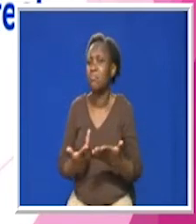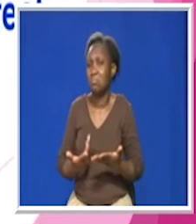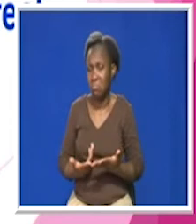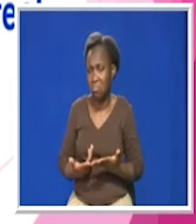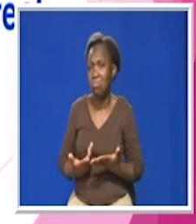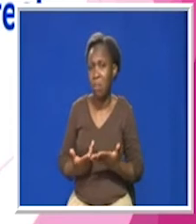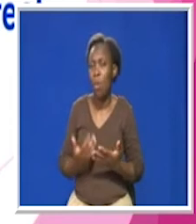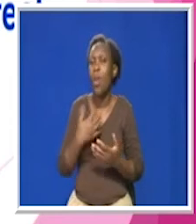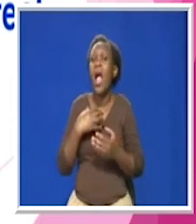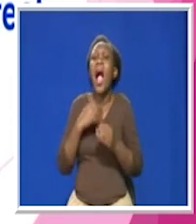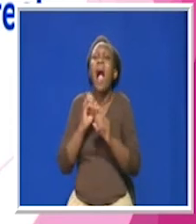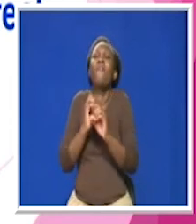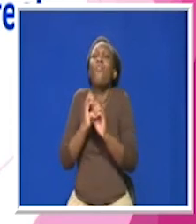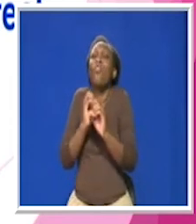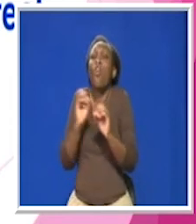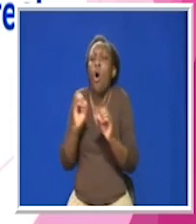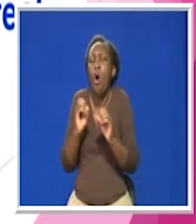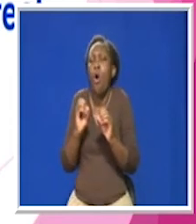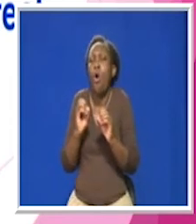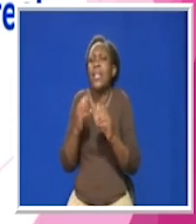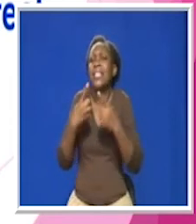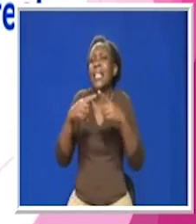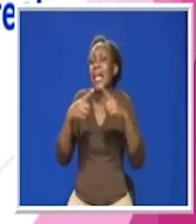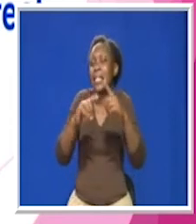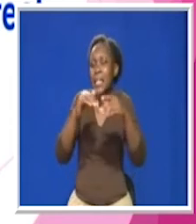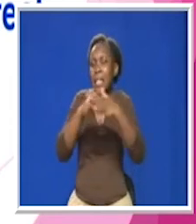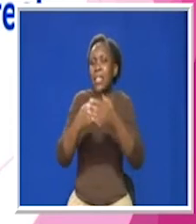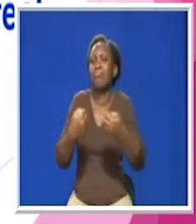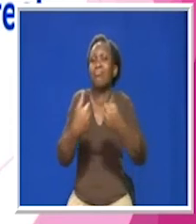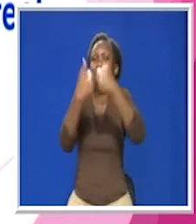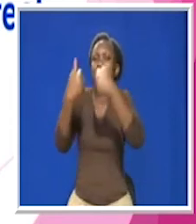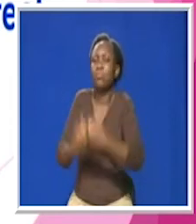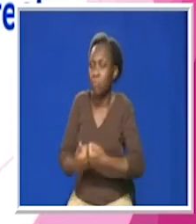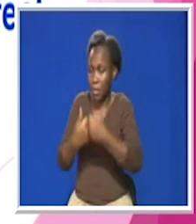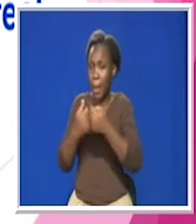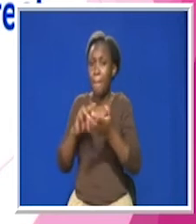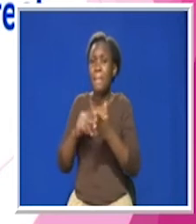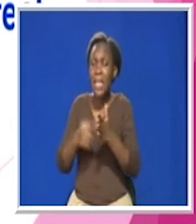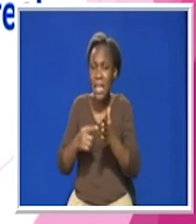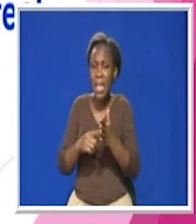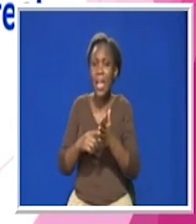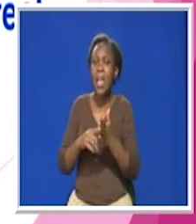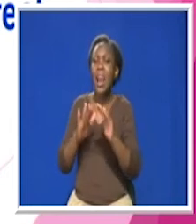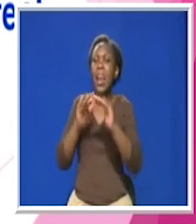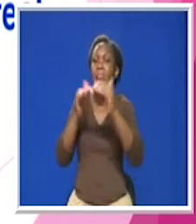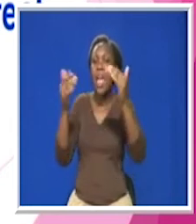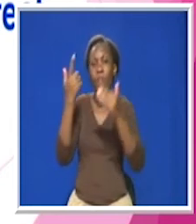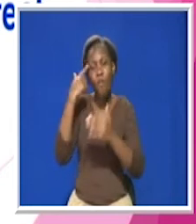of successful collision, and this decreases the rate of reaction.